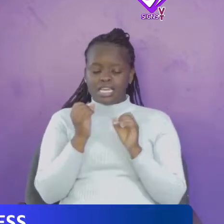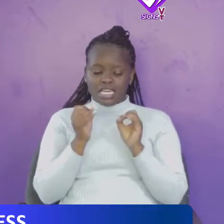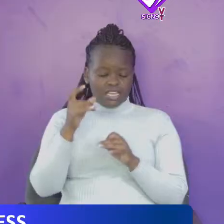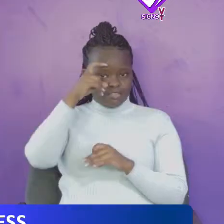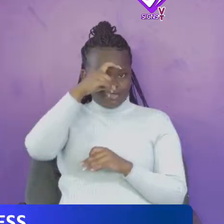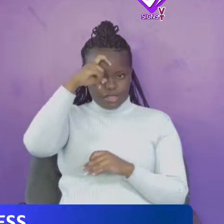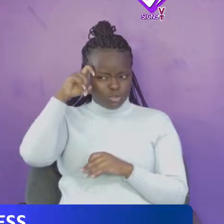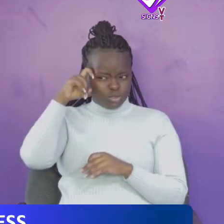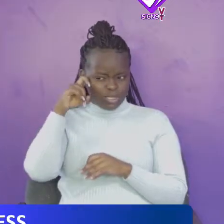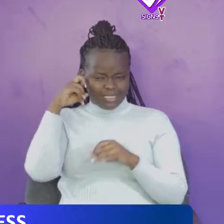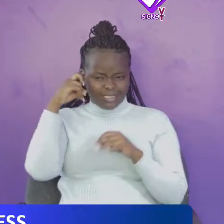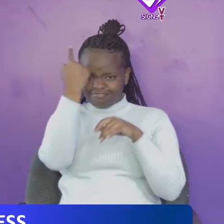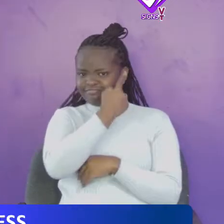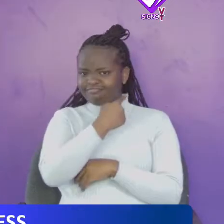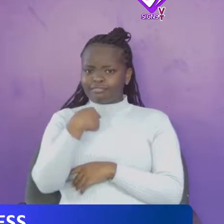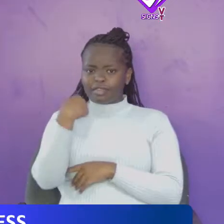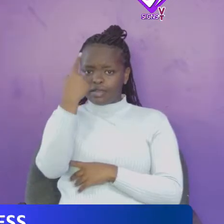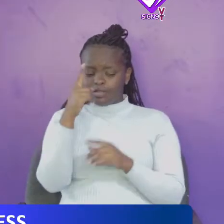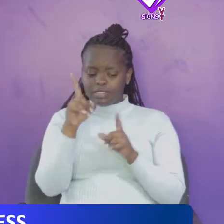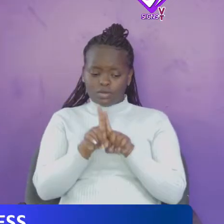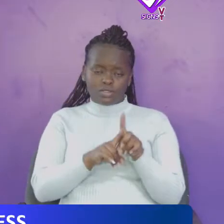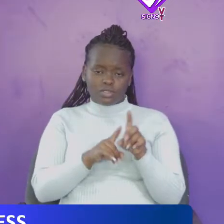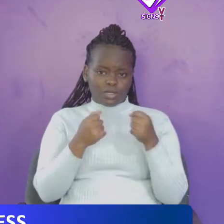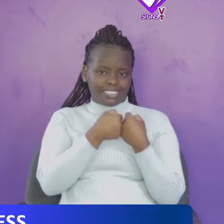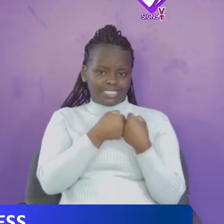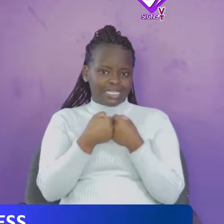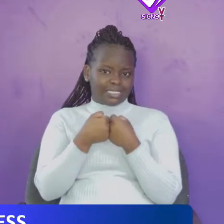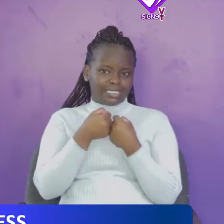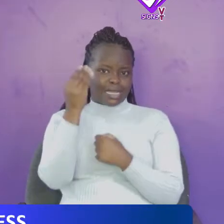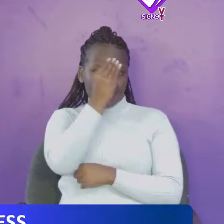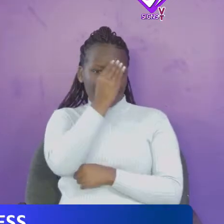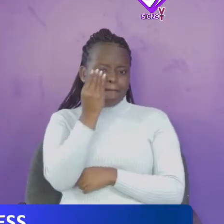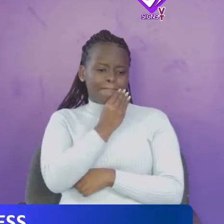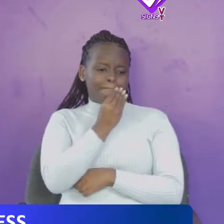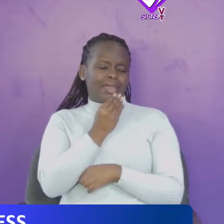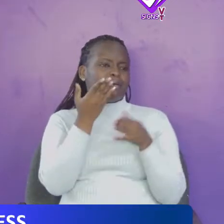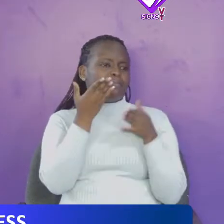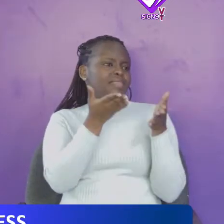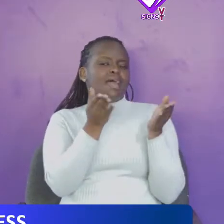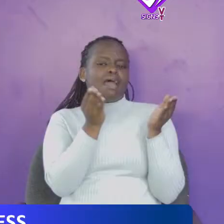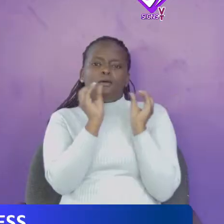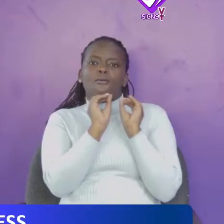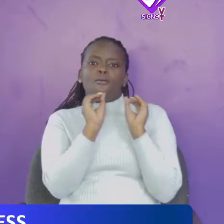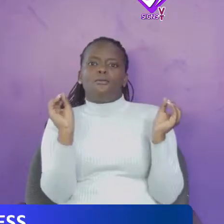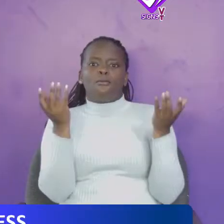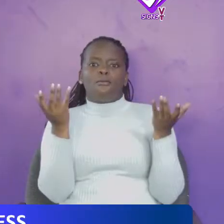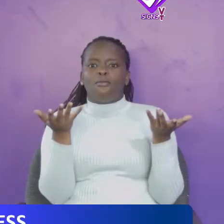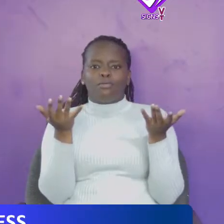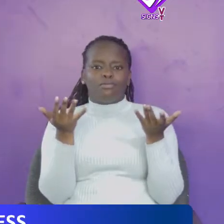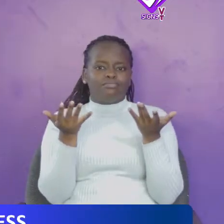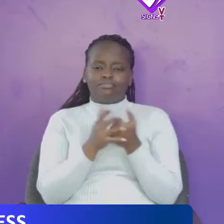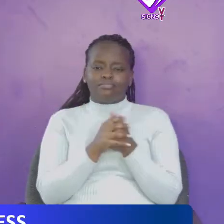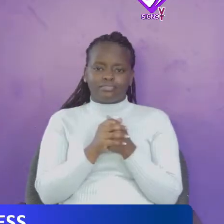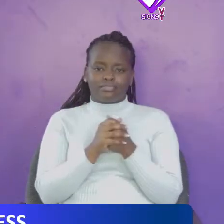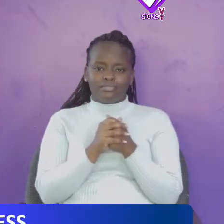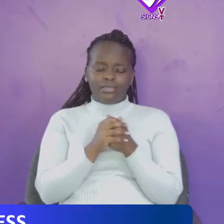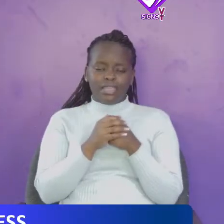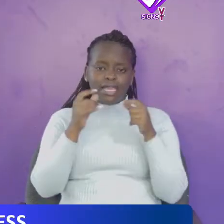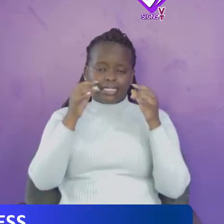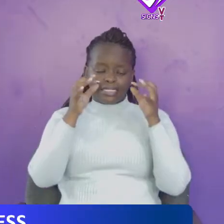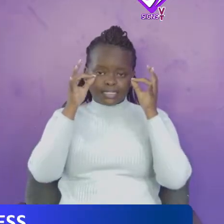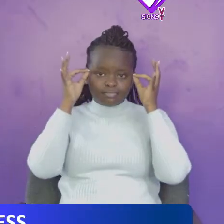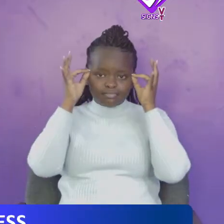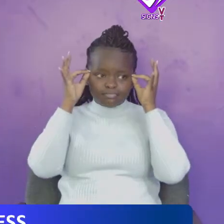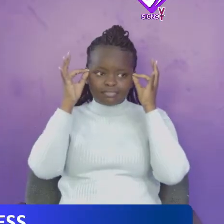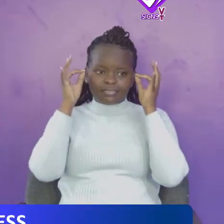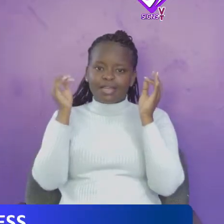face, it's also a challenge. Makeup haitashika. Makeup inakata, you know. And wearing glasses also becomes an